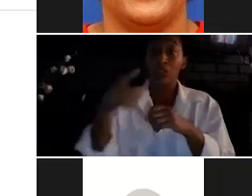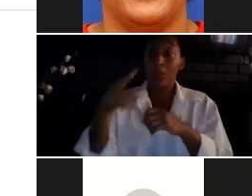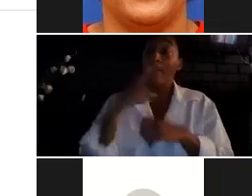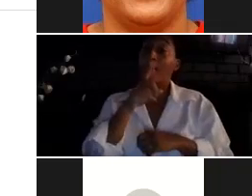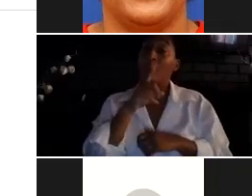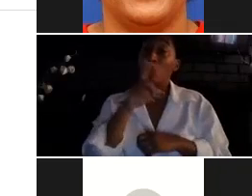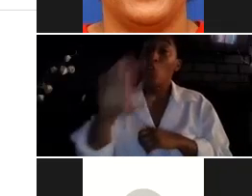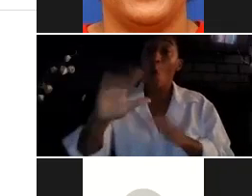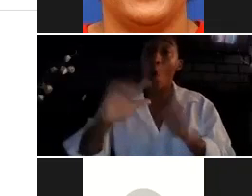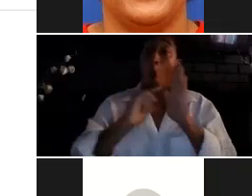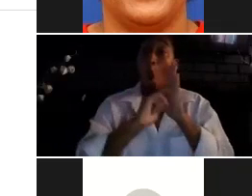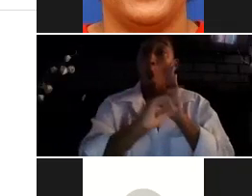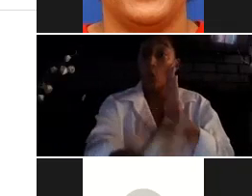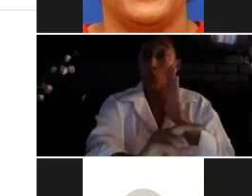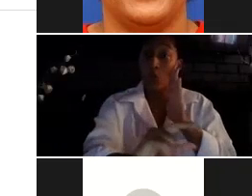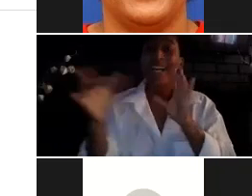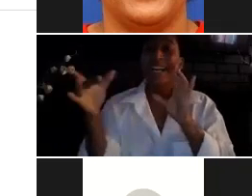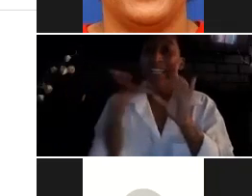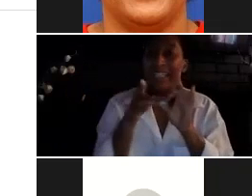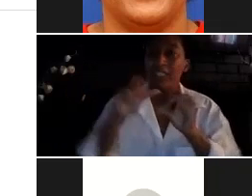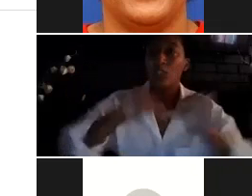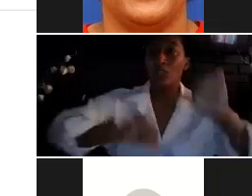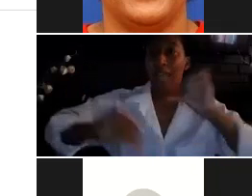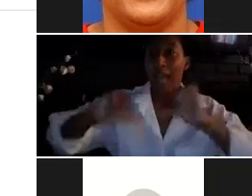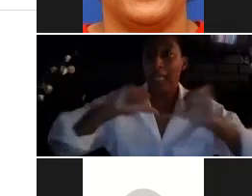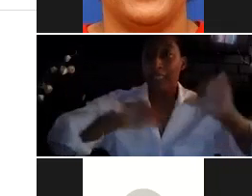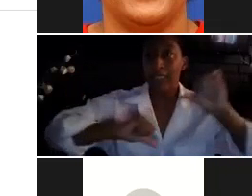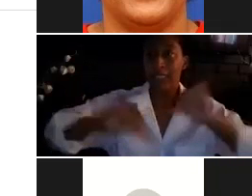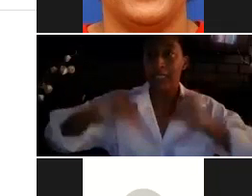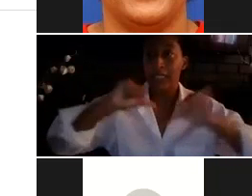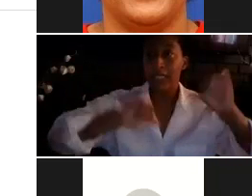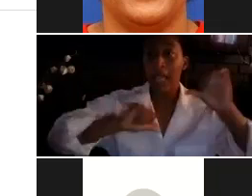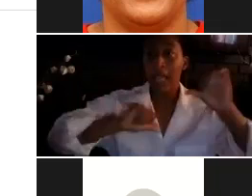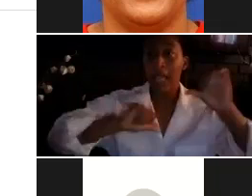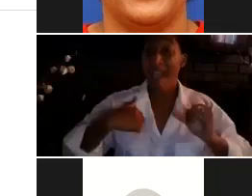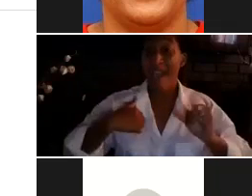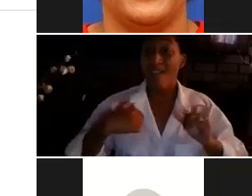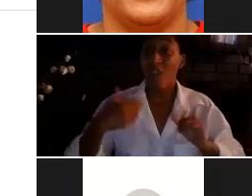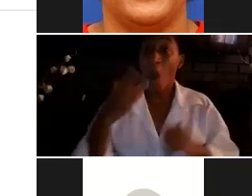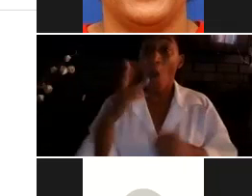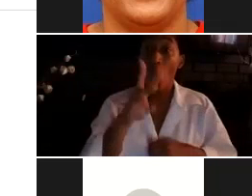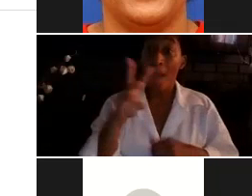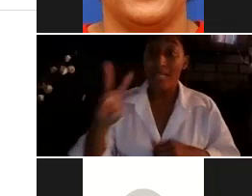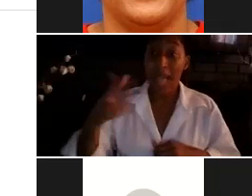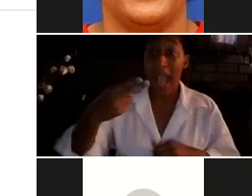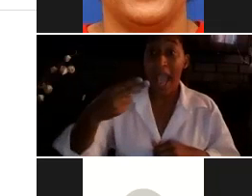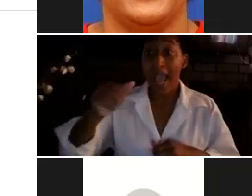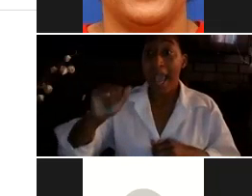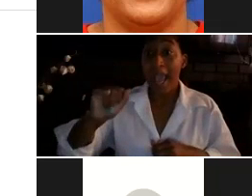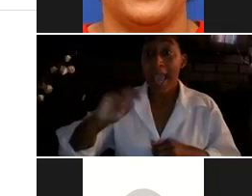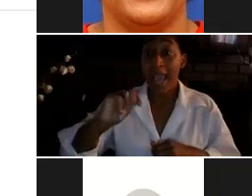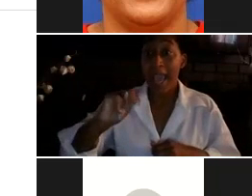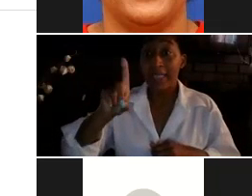oriented, because, there are articles on Hindawi that have like a more um, engineering